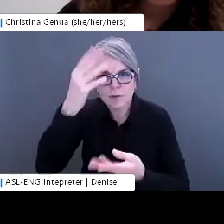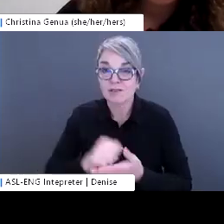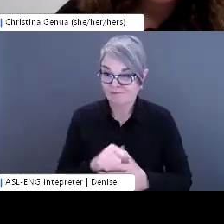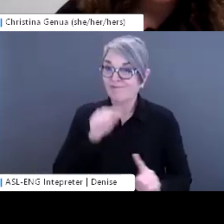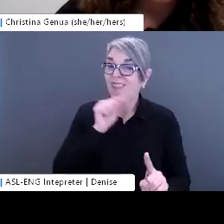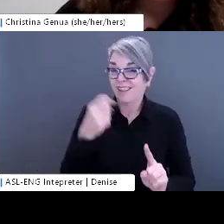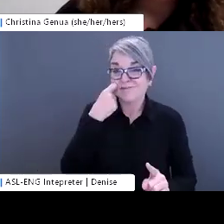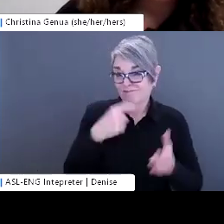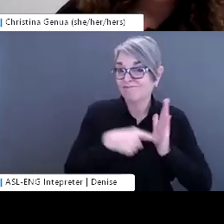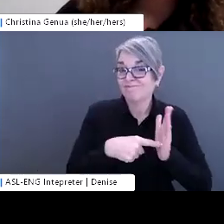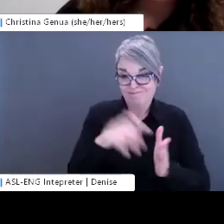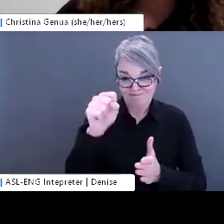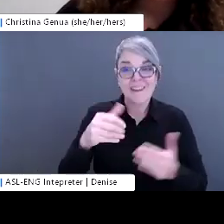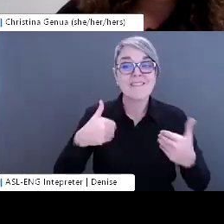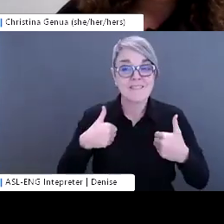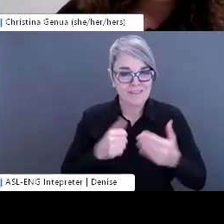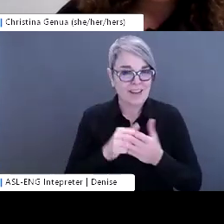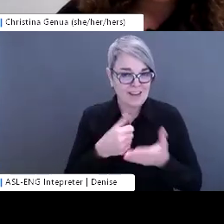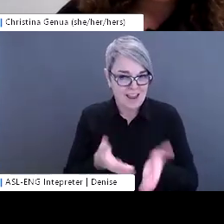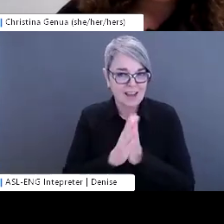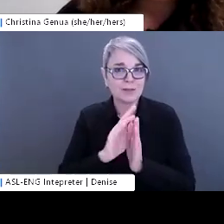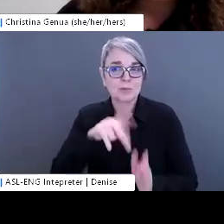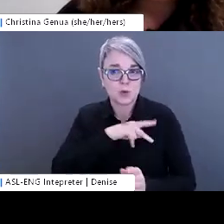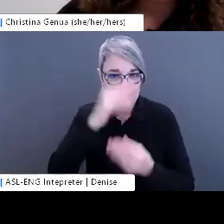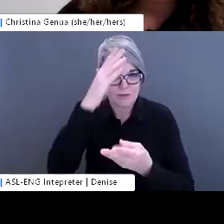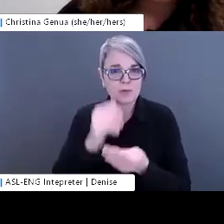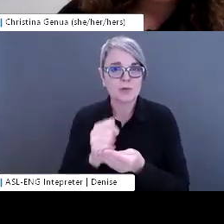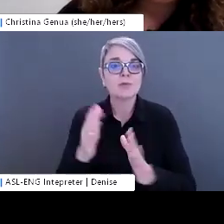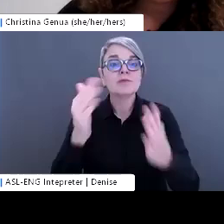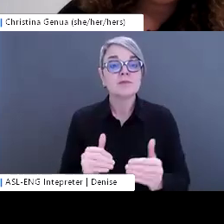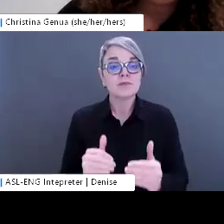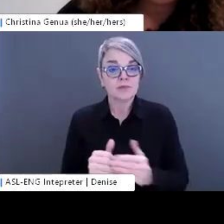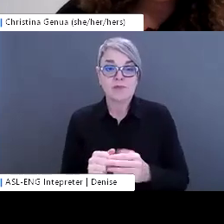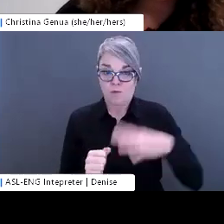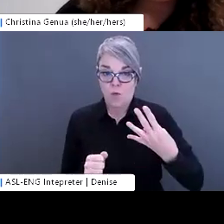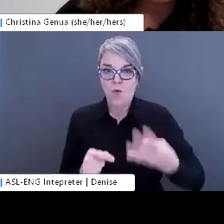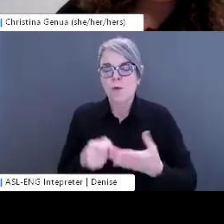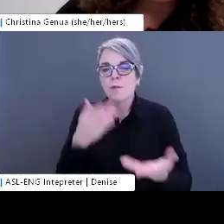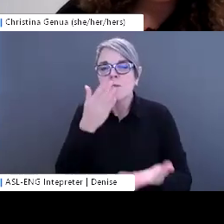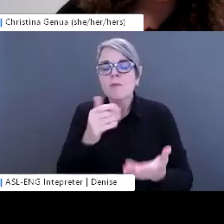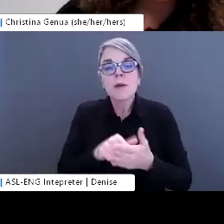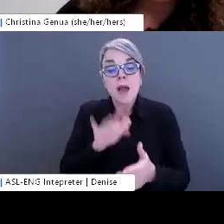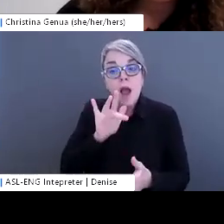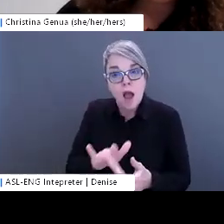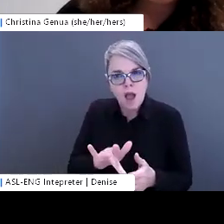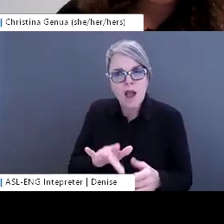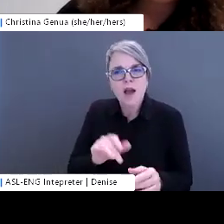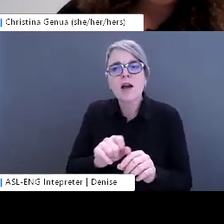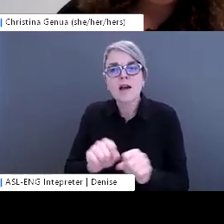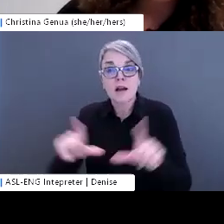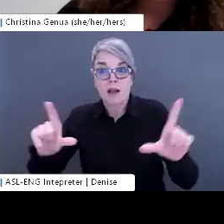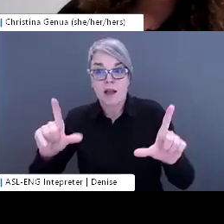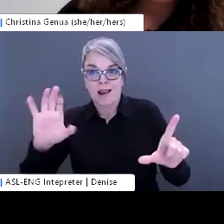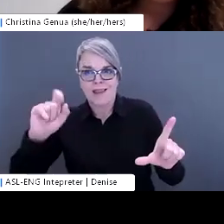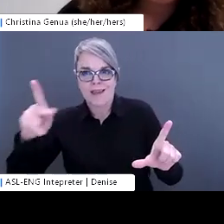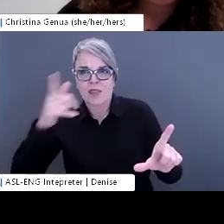well. Phishing emails might send you to a website where they steal your personal information. So if we were to click on this